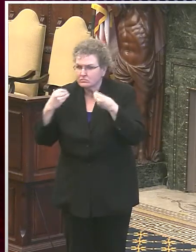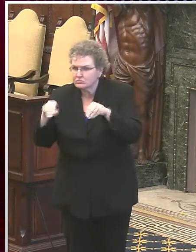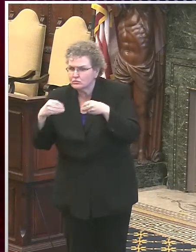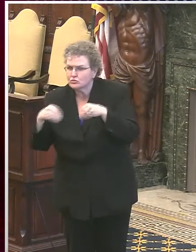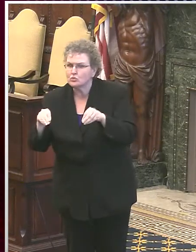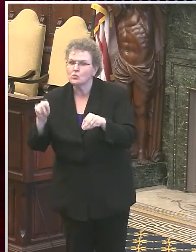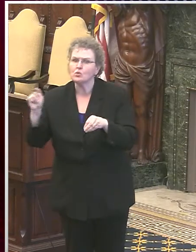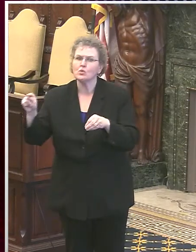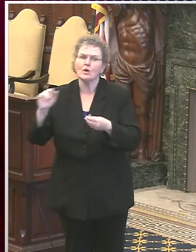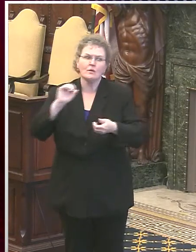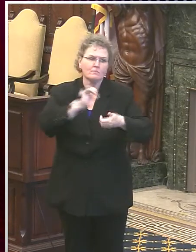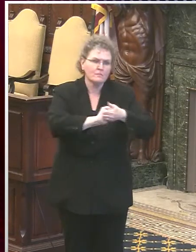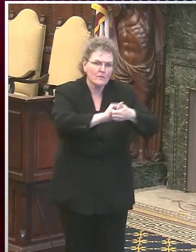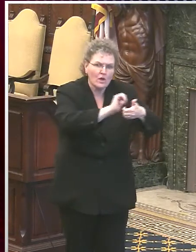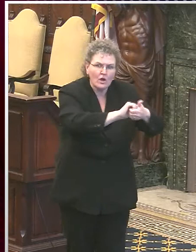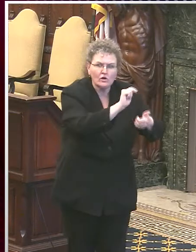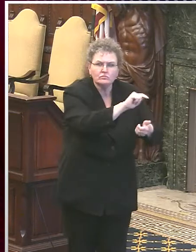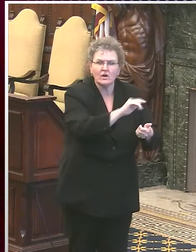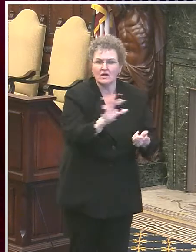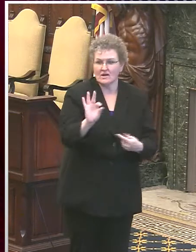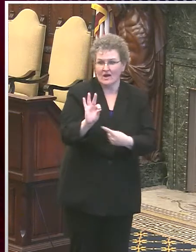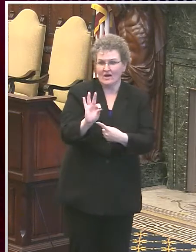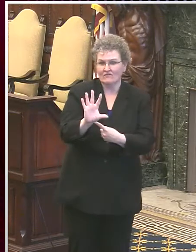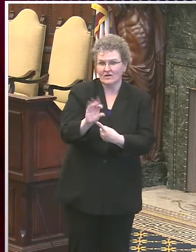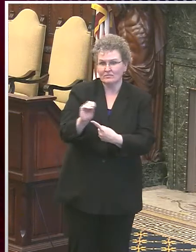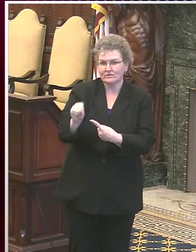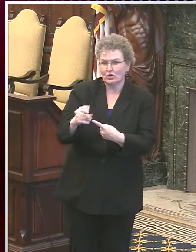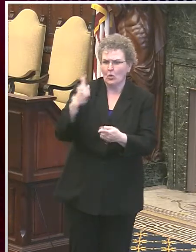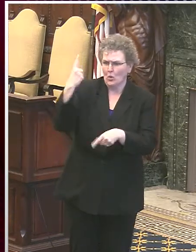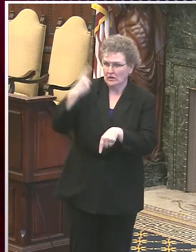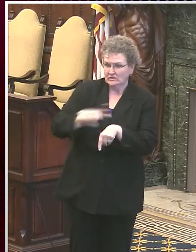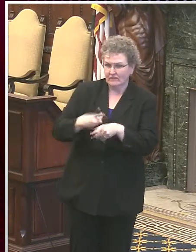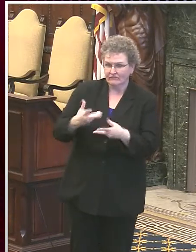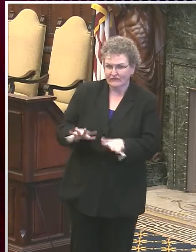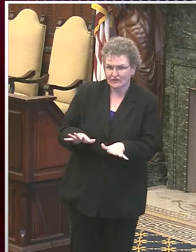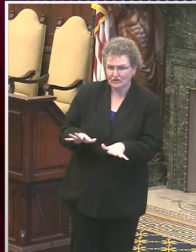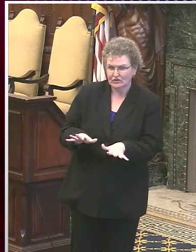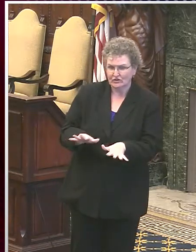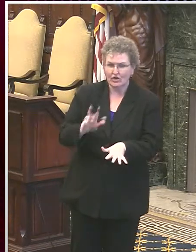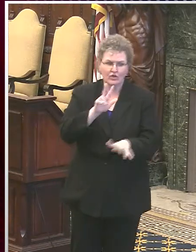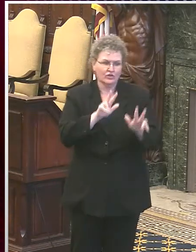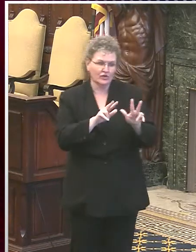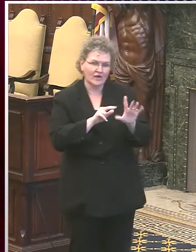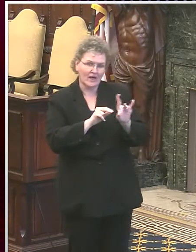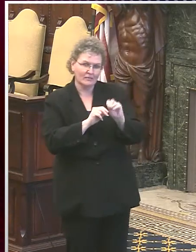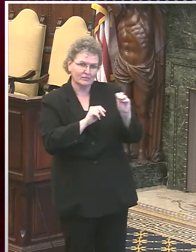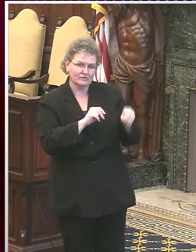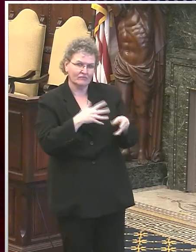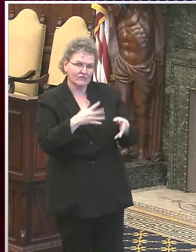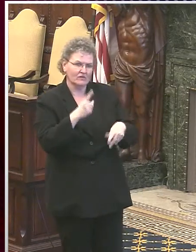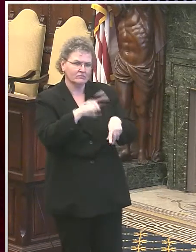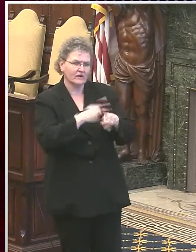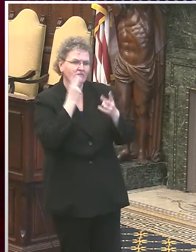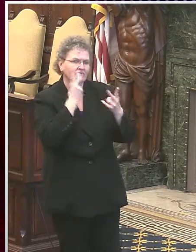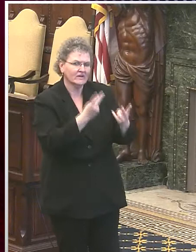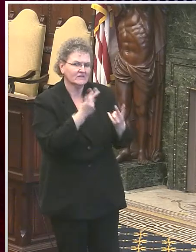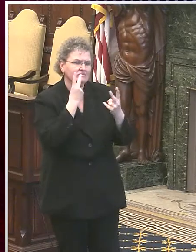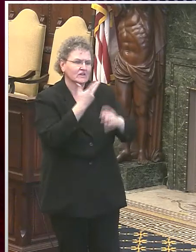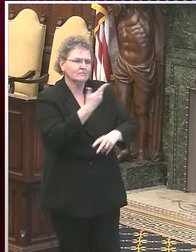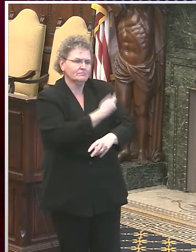up, 95 have been visited once, 82 have been visited twice, and 38 have been visited 3 times. And they've